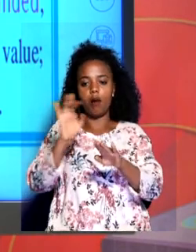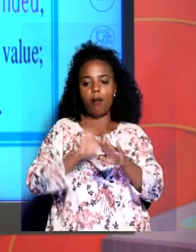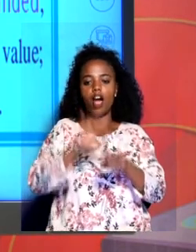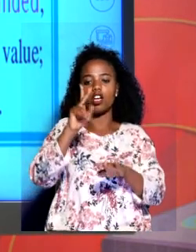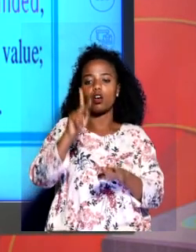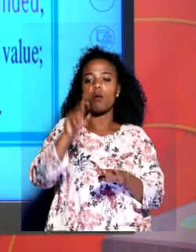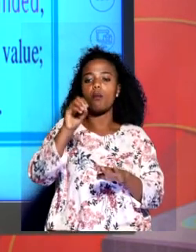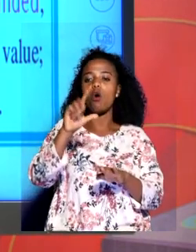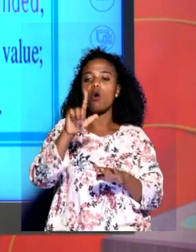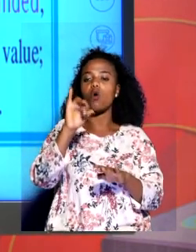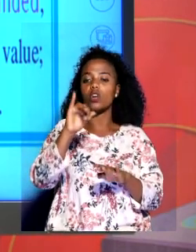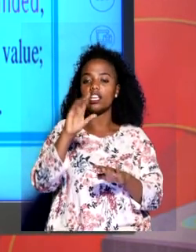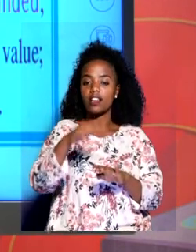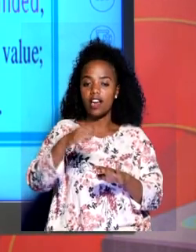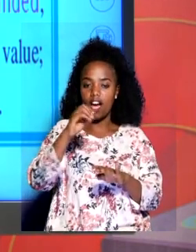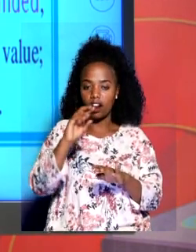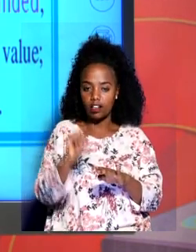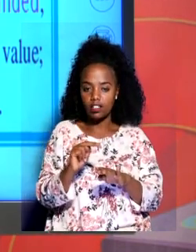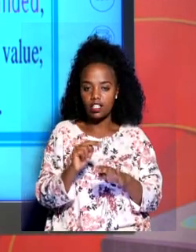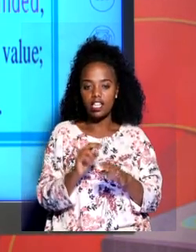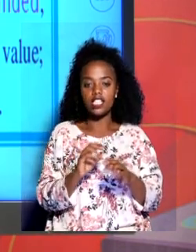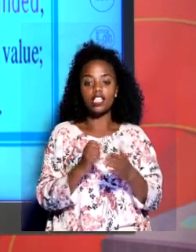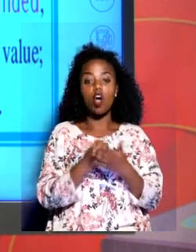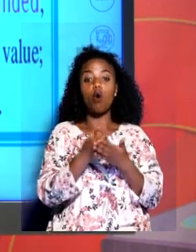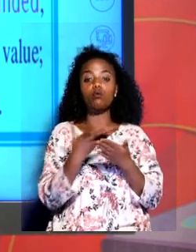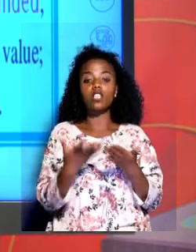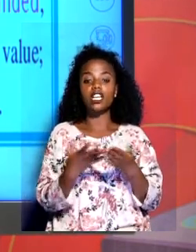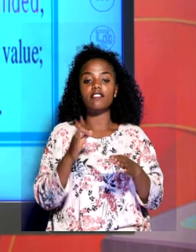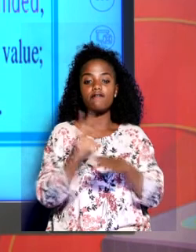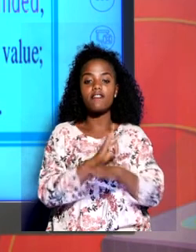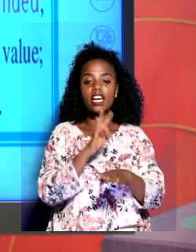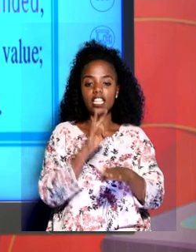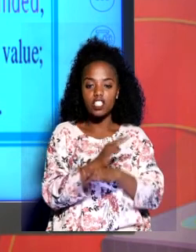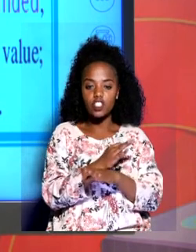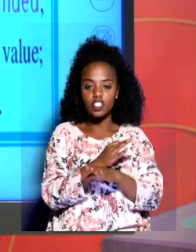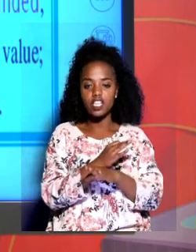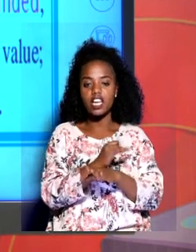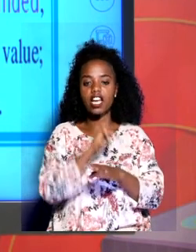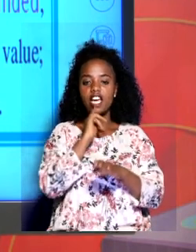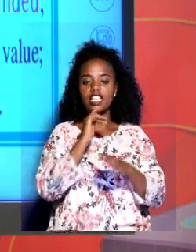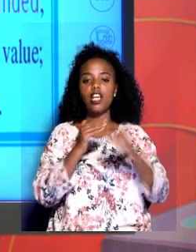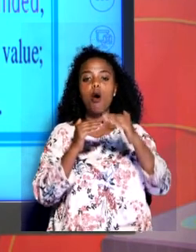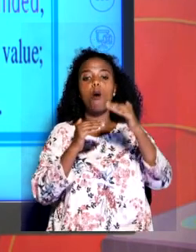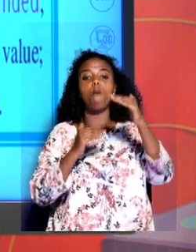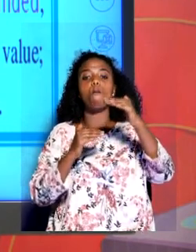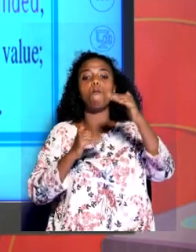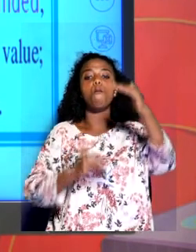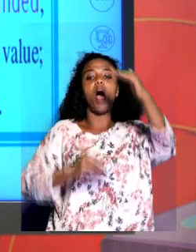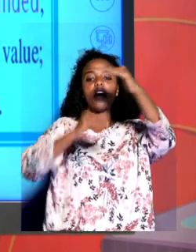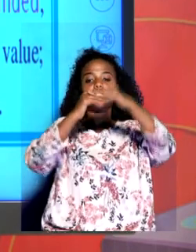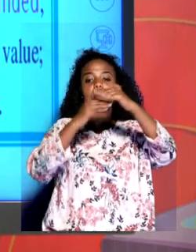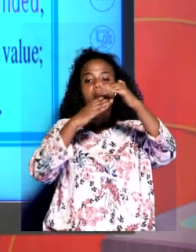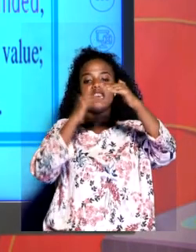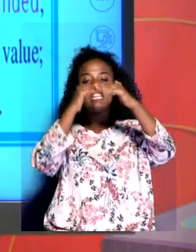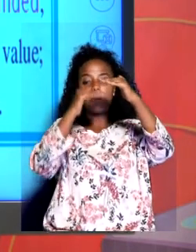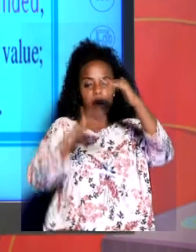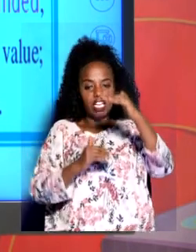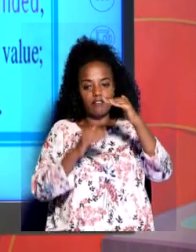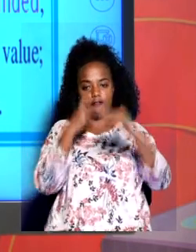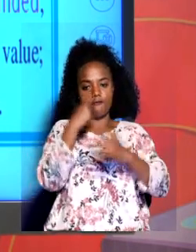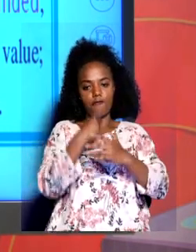region, then the objective function attains both maximum and minimum